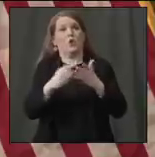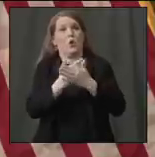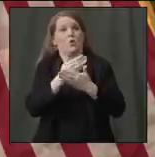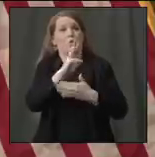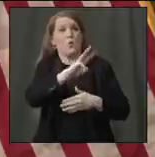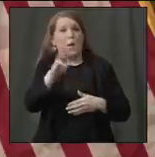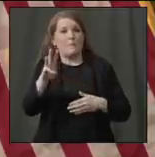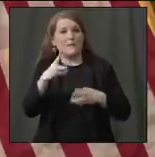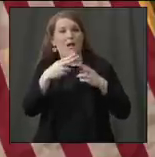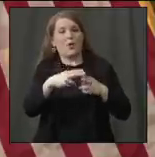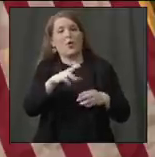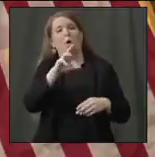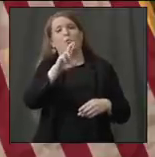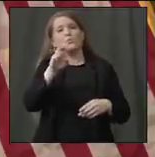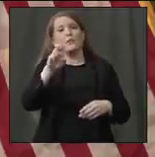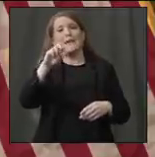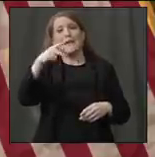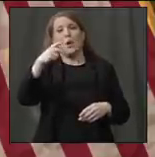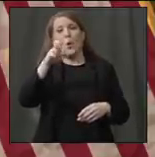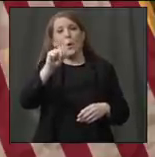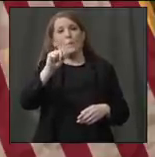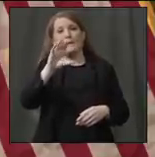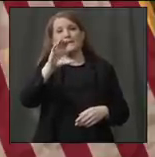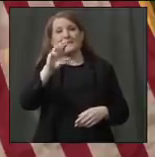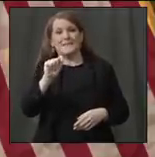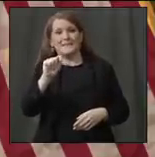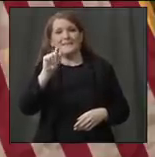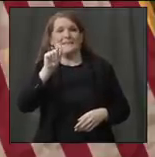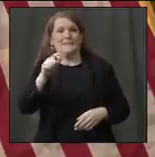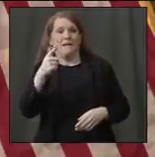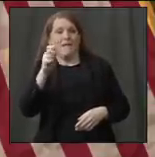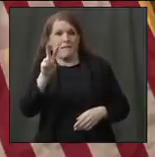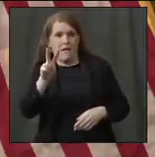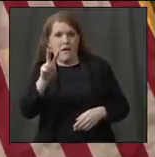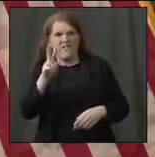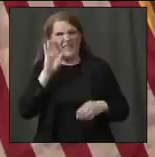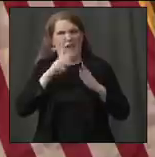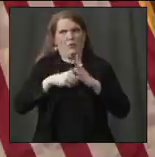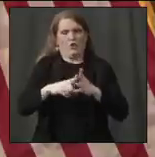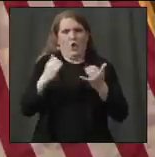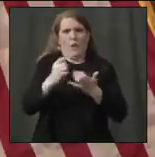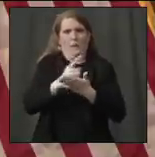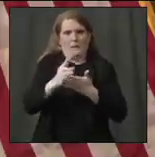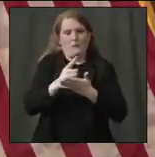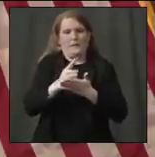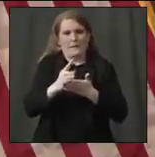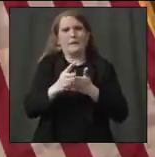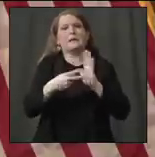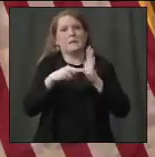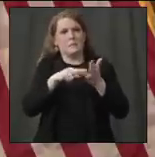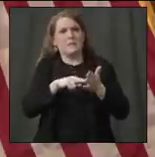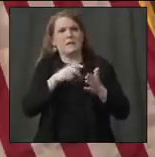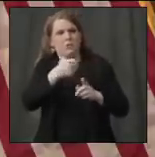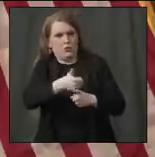reopenct.ct.gov, that will be launched later this week, where you can provide direct input into the Reopen